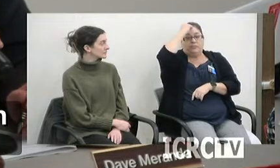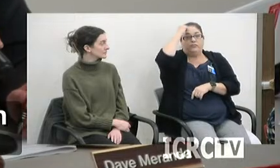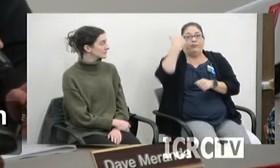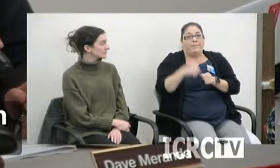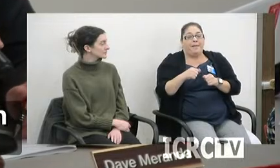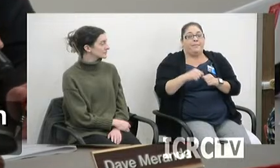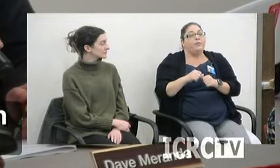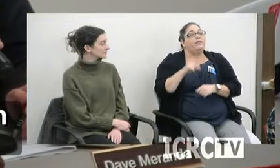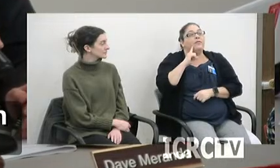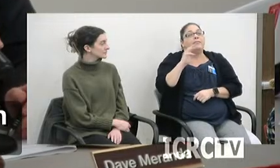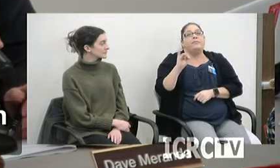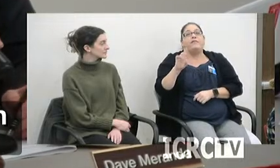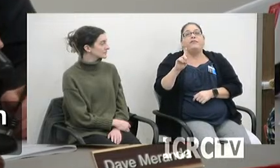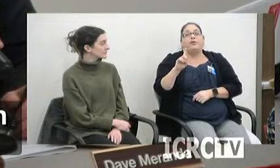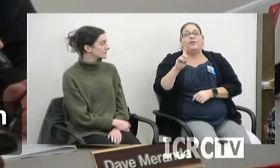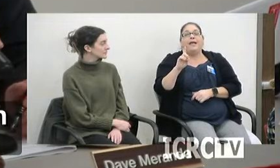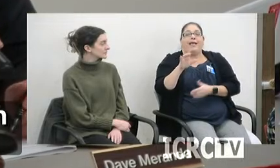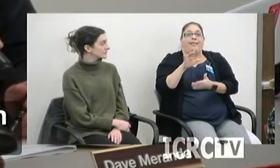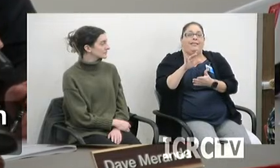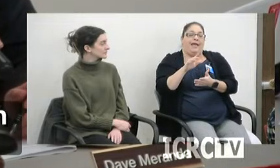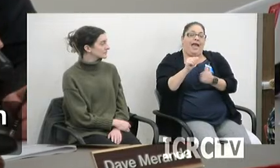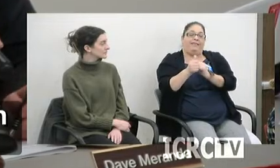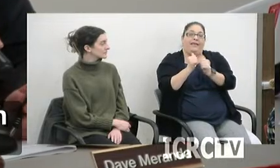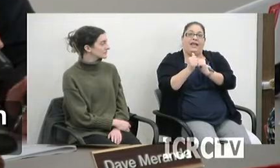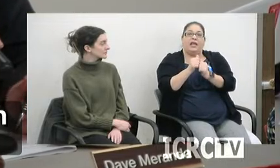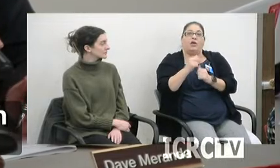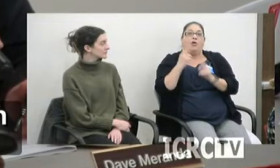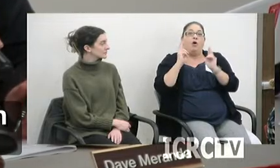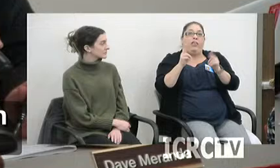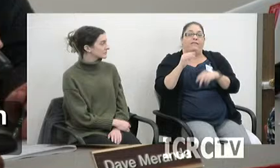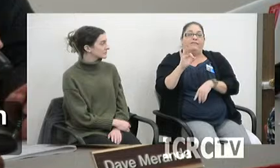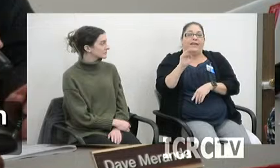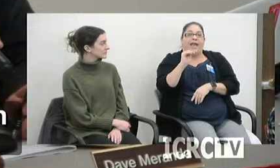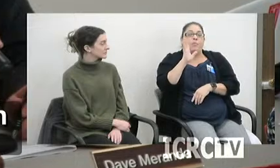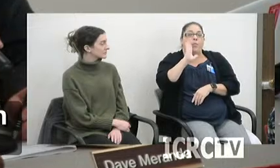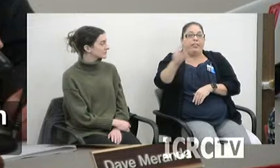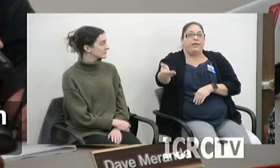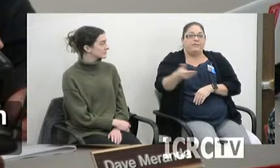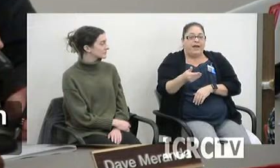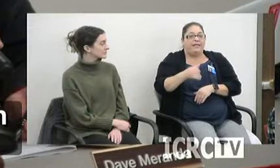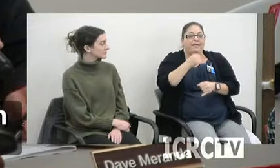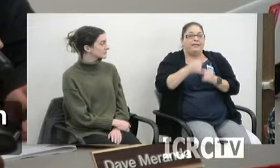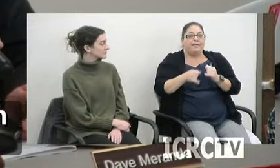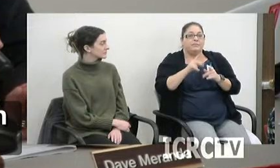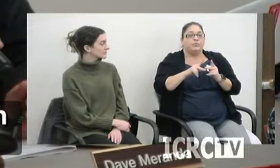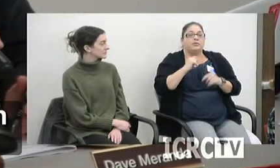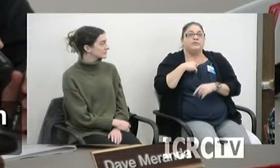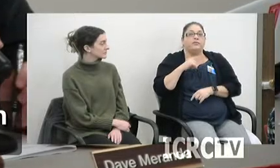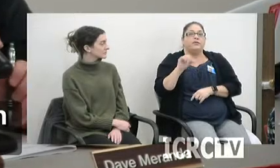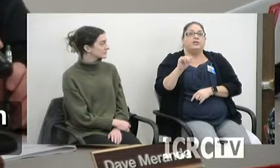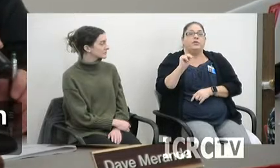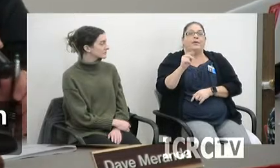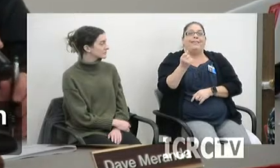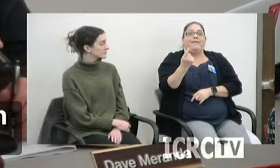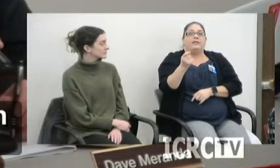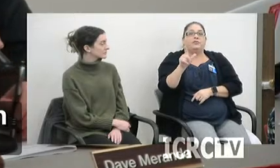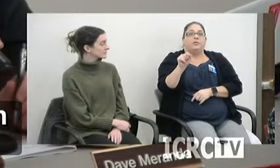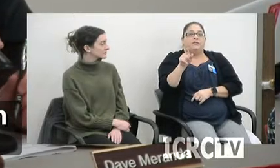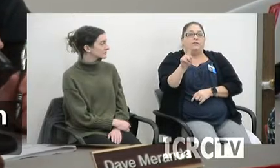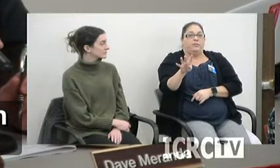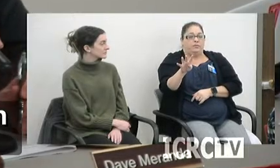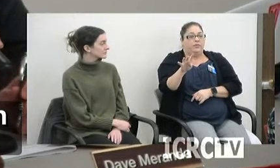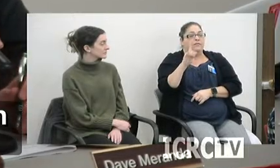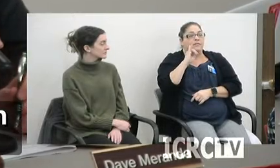Milford Athletic Hall of Fame will have their annual induction on Friday, January the 11th, 2024, prior